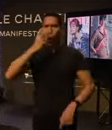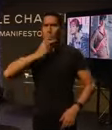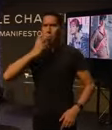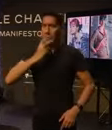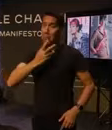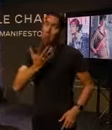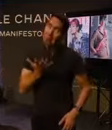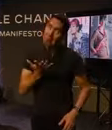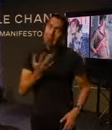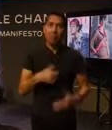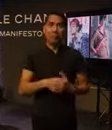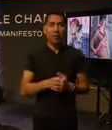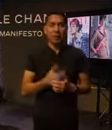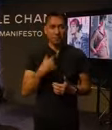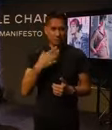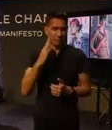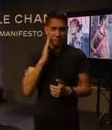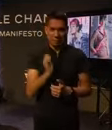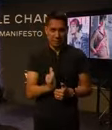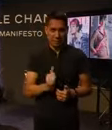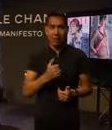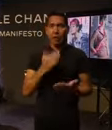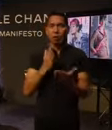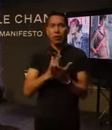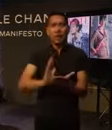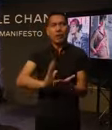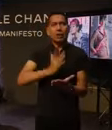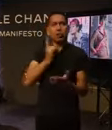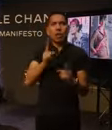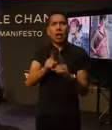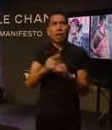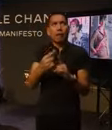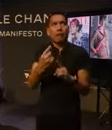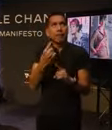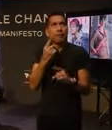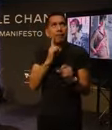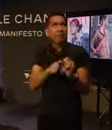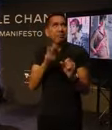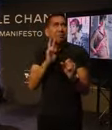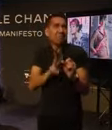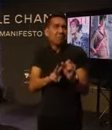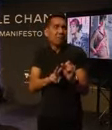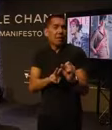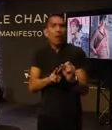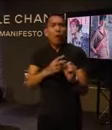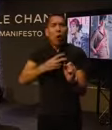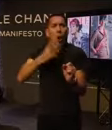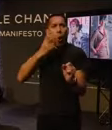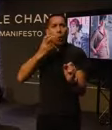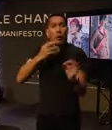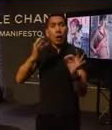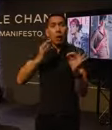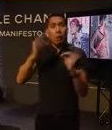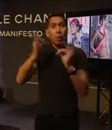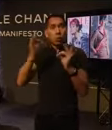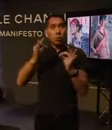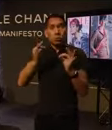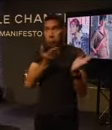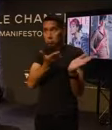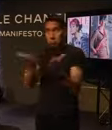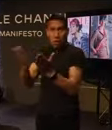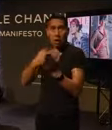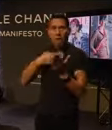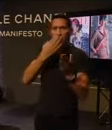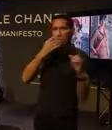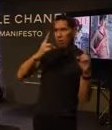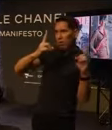older. It's kind of interesting commentary in the last few years using kind of older models in fashion photography and fashion